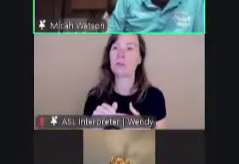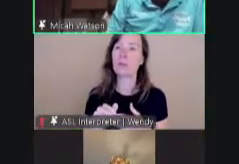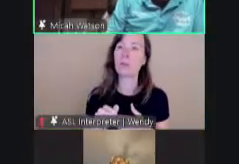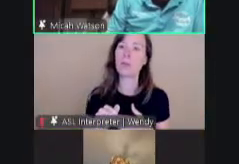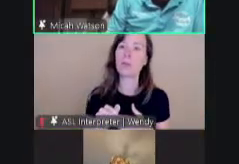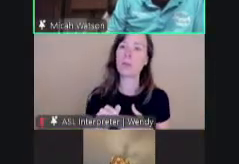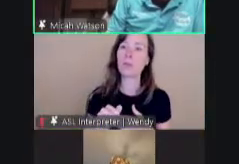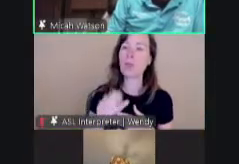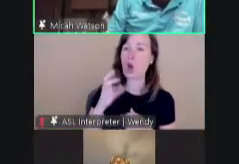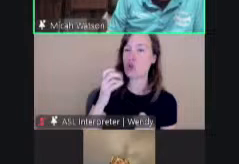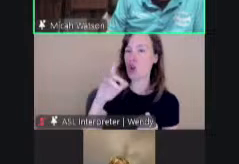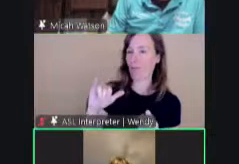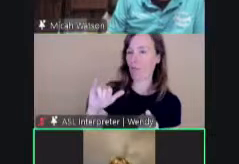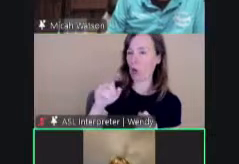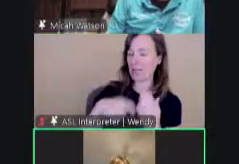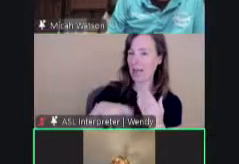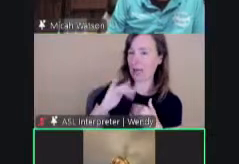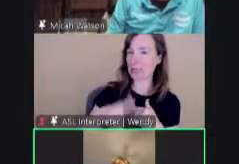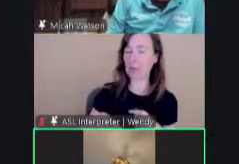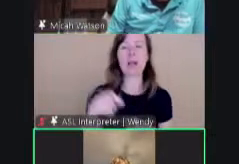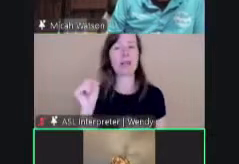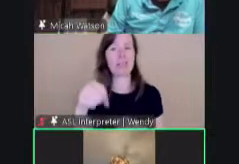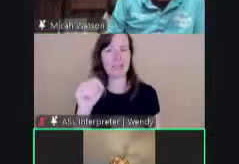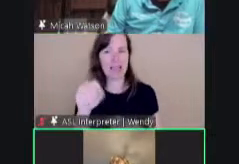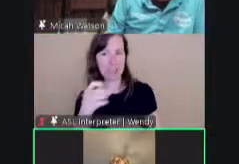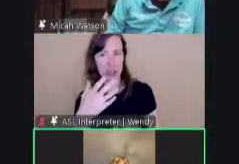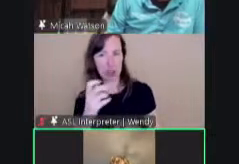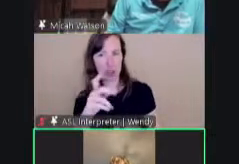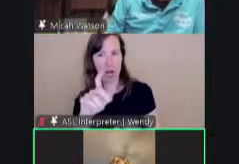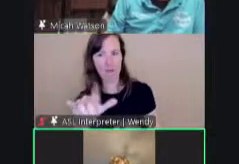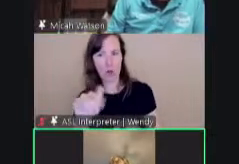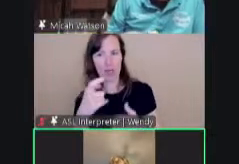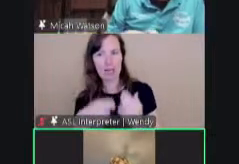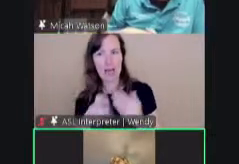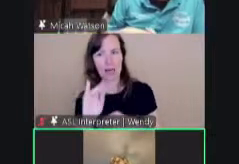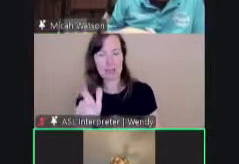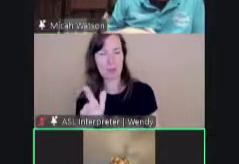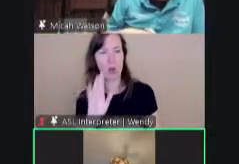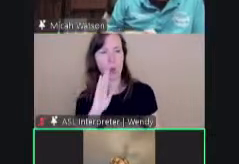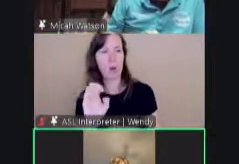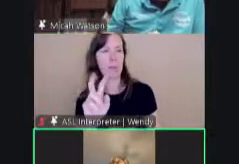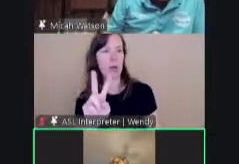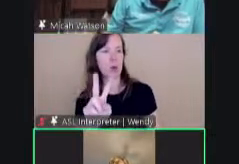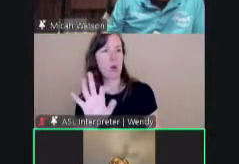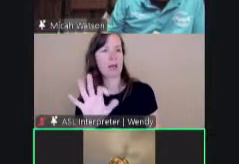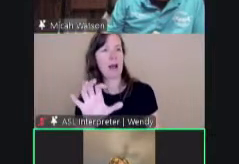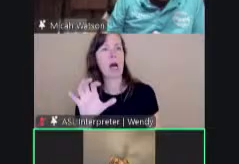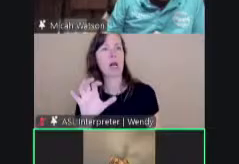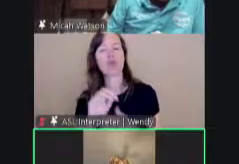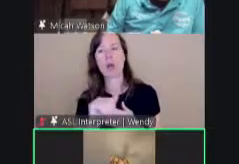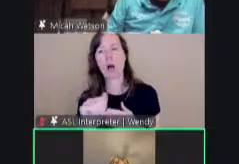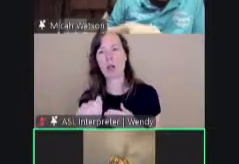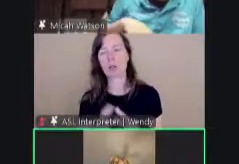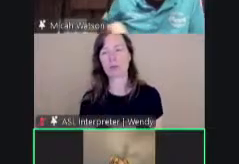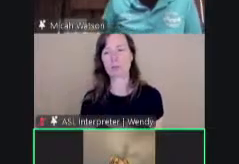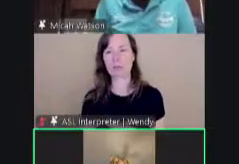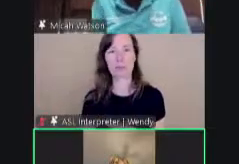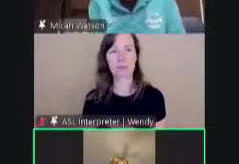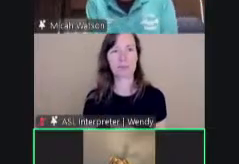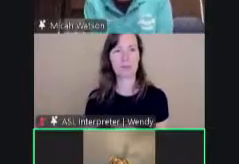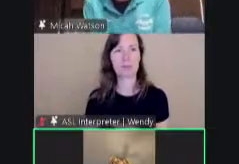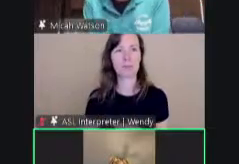Your Cheverly tax bill. Yes, excuse me. Yes, your Cheverly tax bill would be $2,900. If